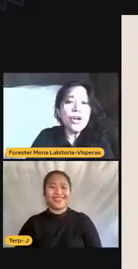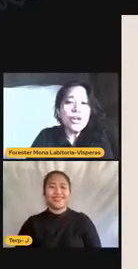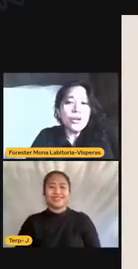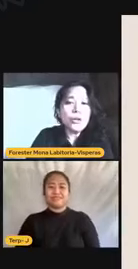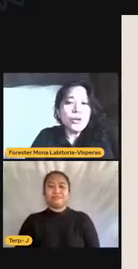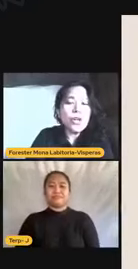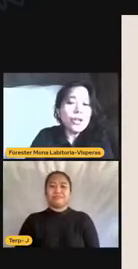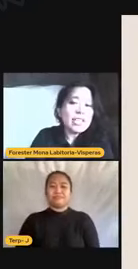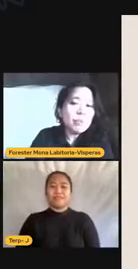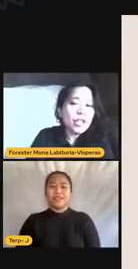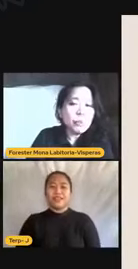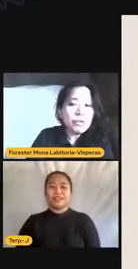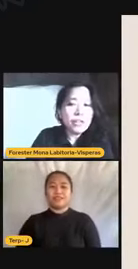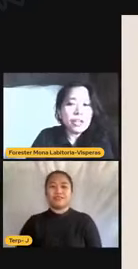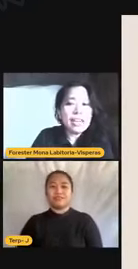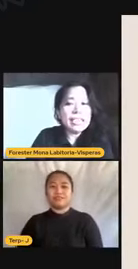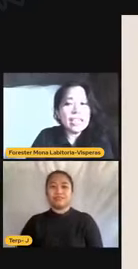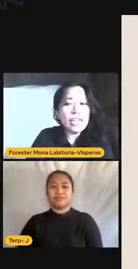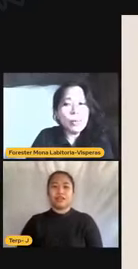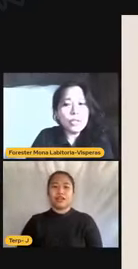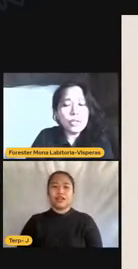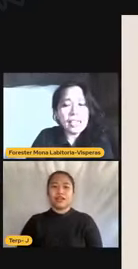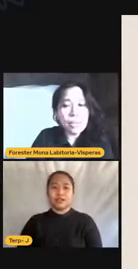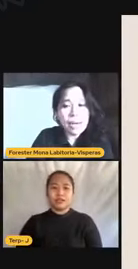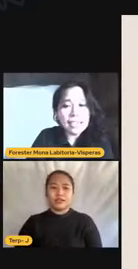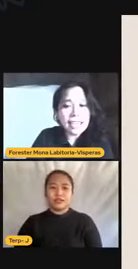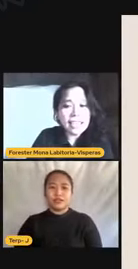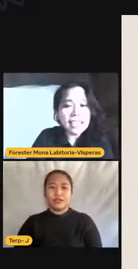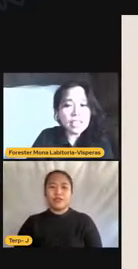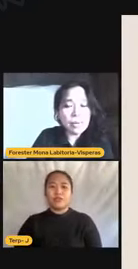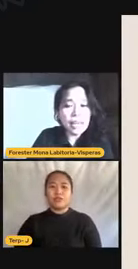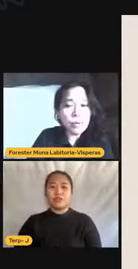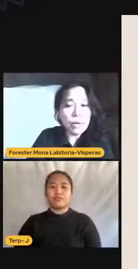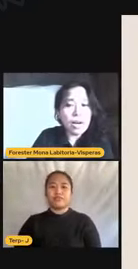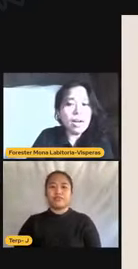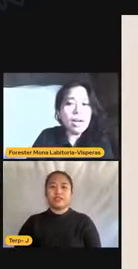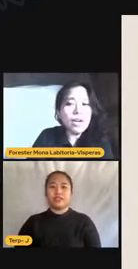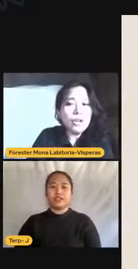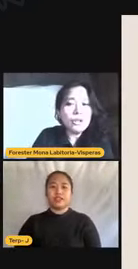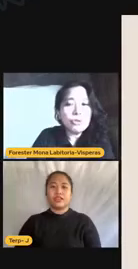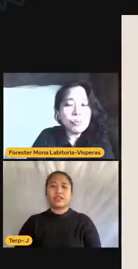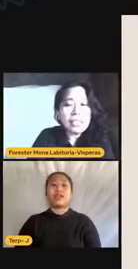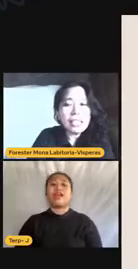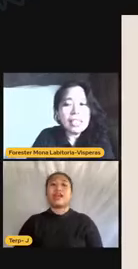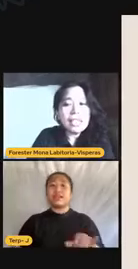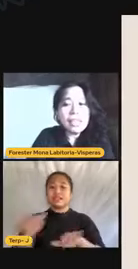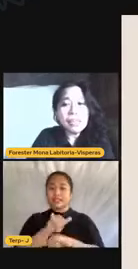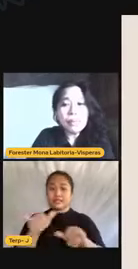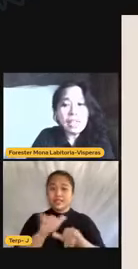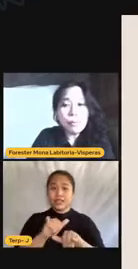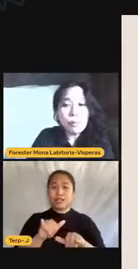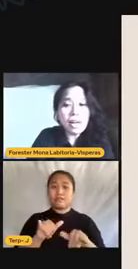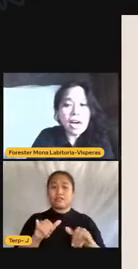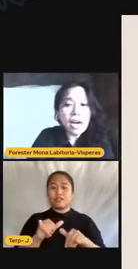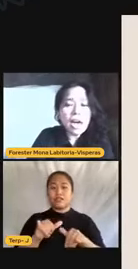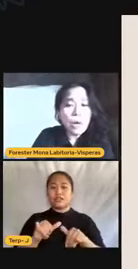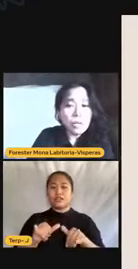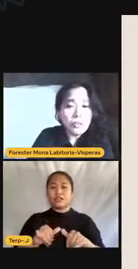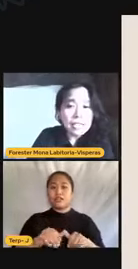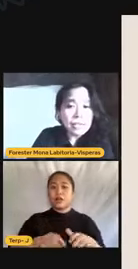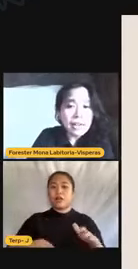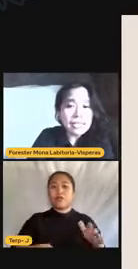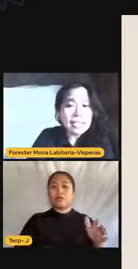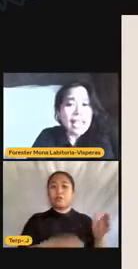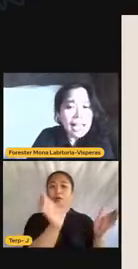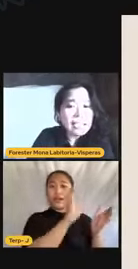So, yun. Yung symbol daw po for crisis and opportunity ng mga Chinese is pareho lang. So for me, ibig sabihin po pala,